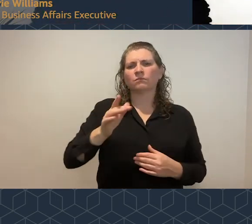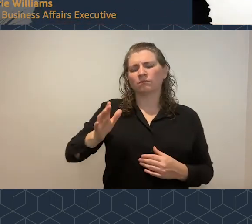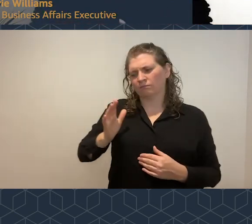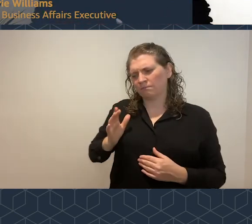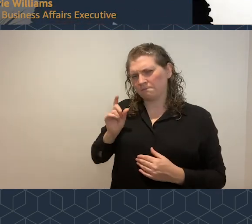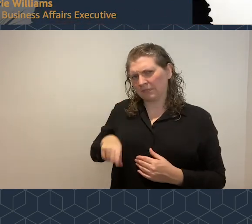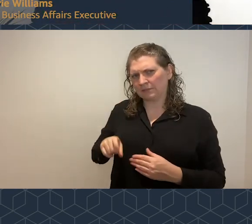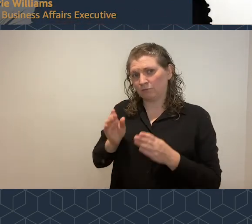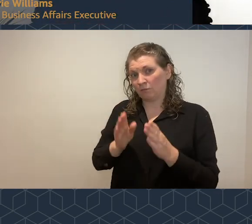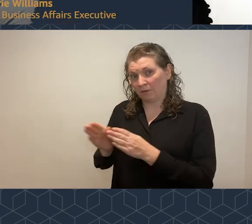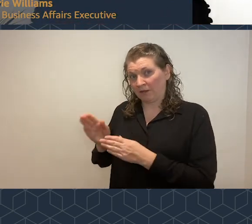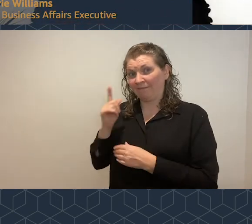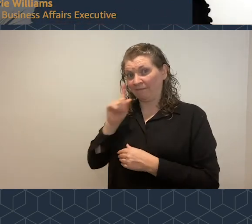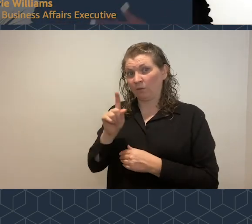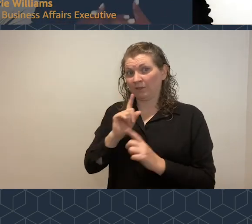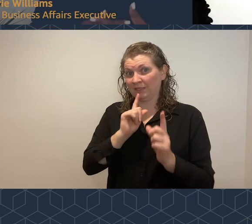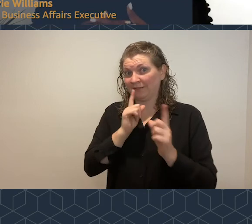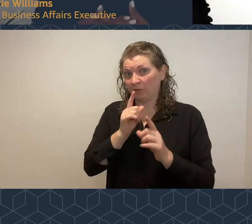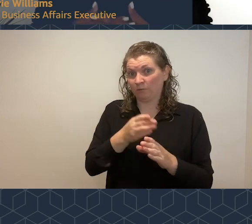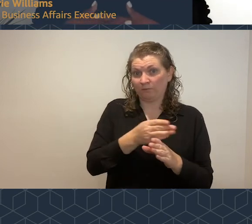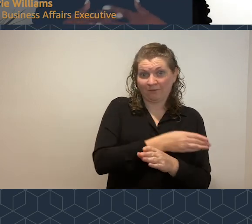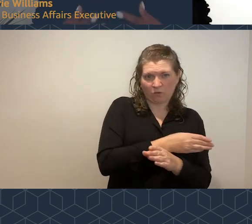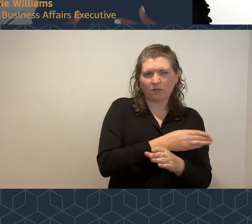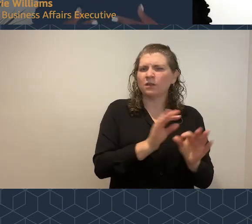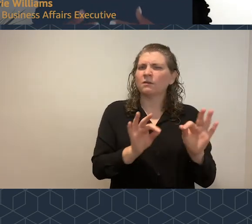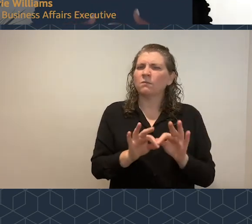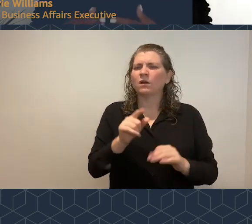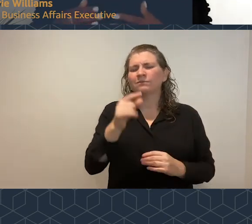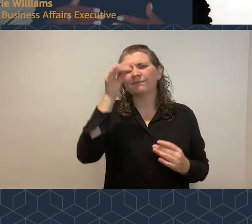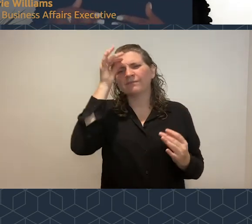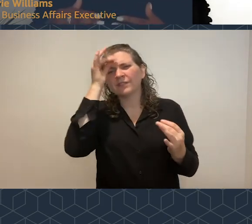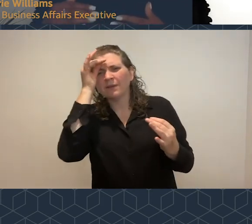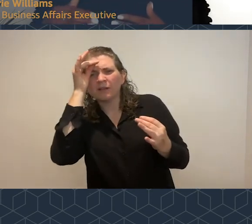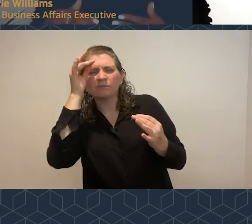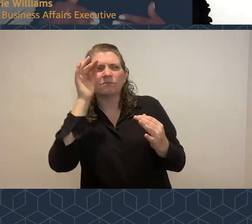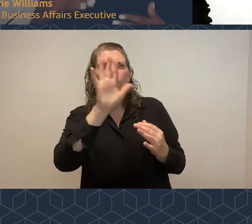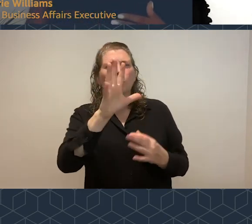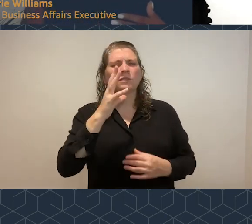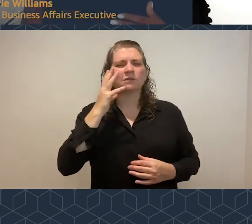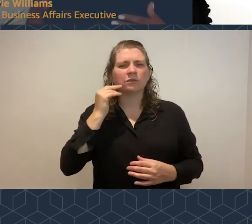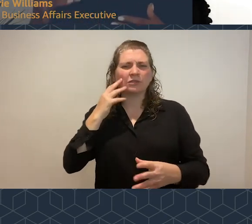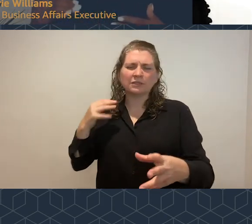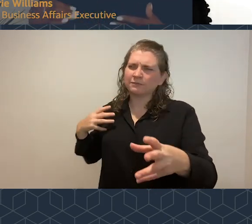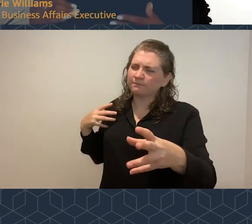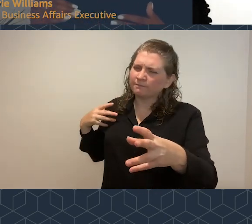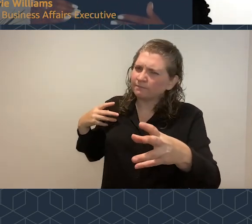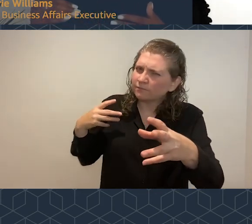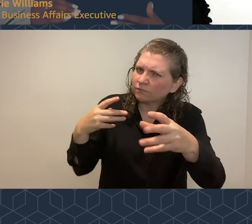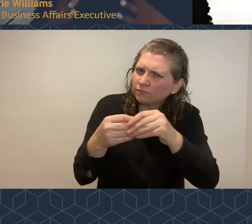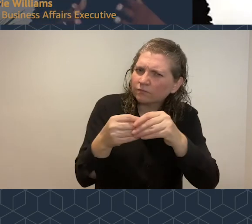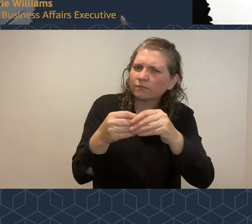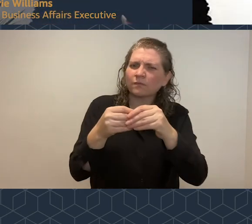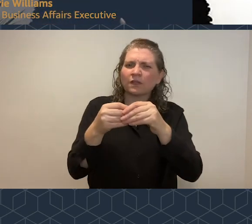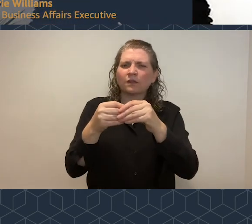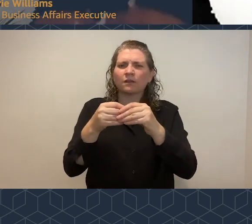interview, it's really important when you're thinking about those experiences that you're thinking about some of the higher level experiences